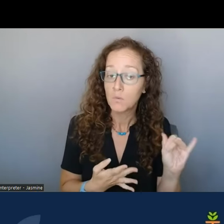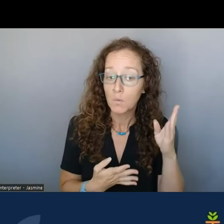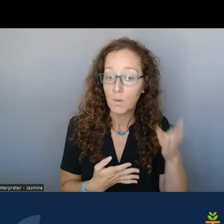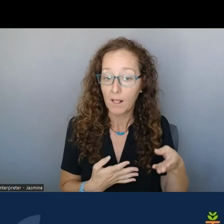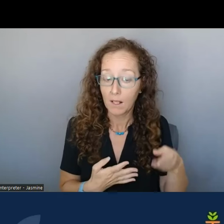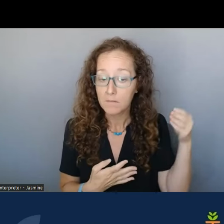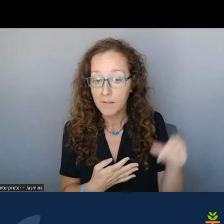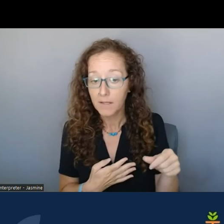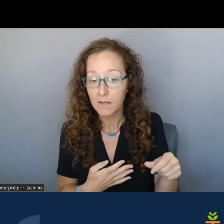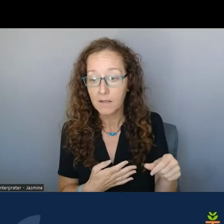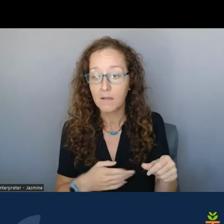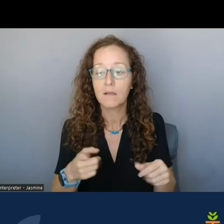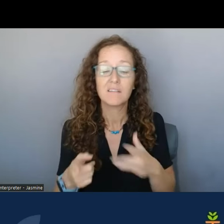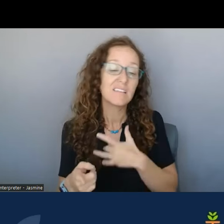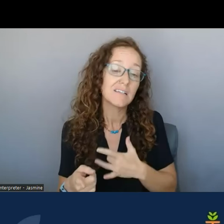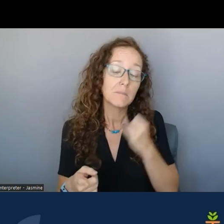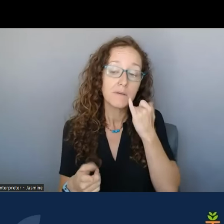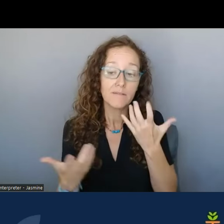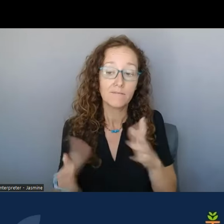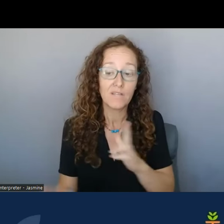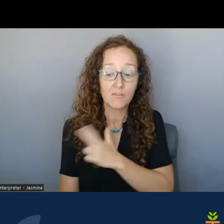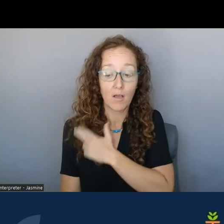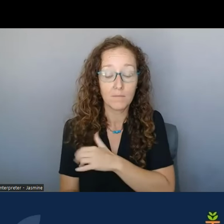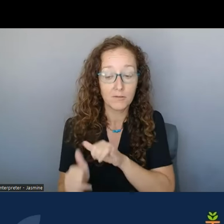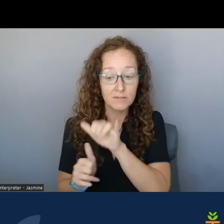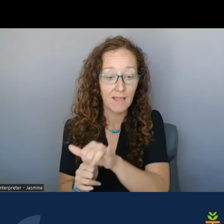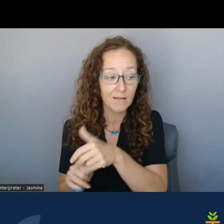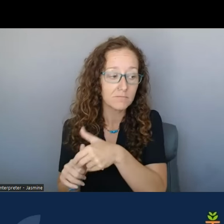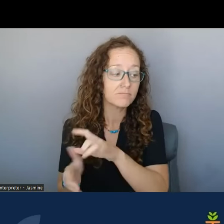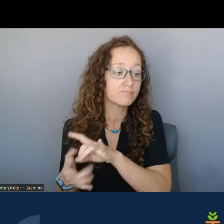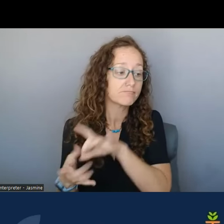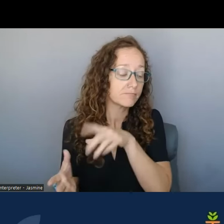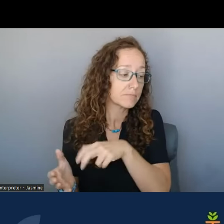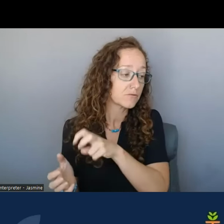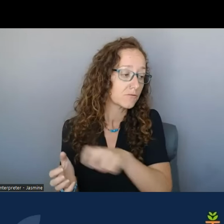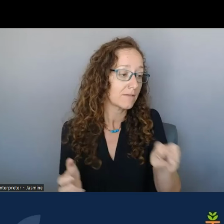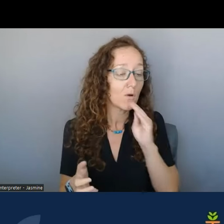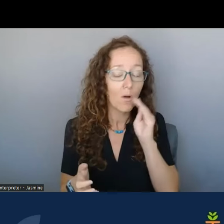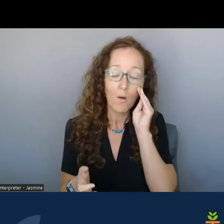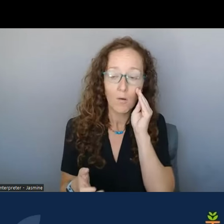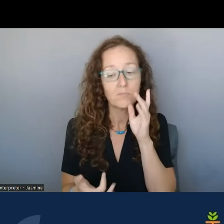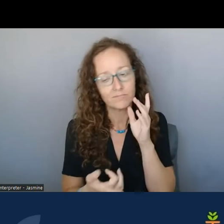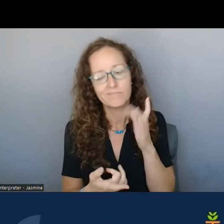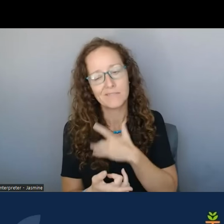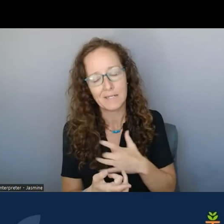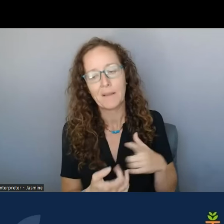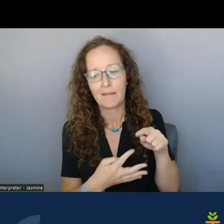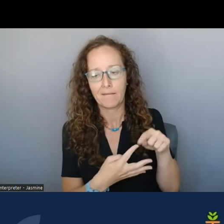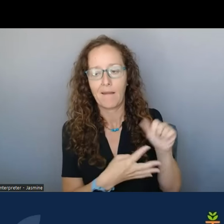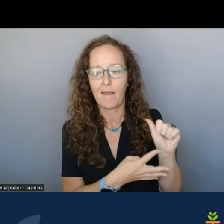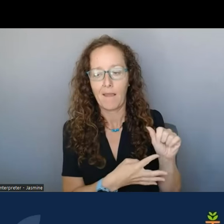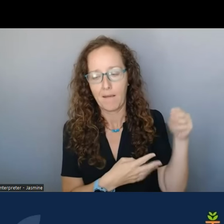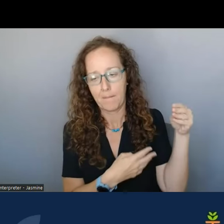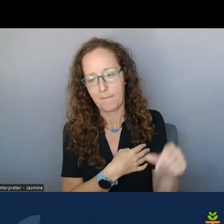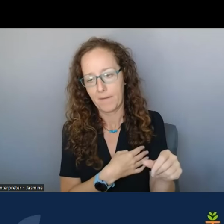a hospital stay, it would be covered under Part A. I mentioned hospice services, so it's covered here for the most